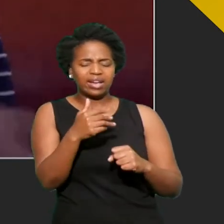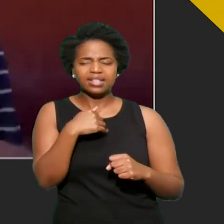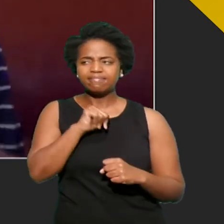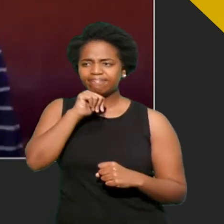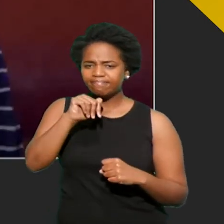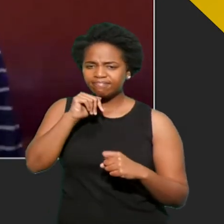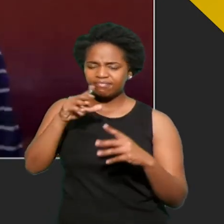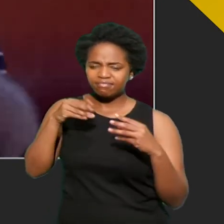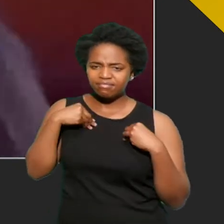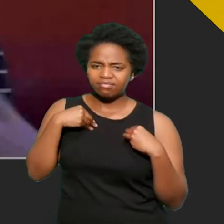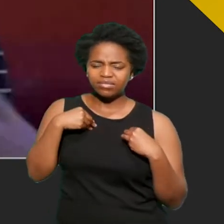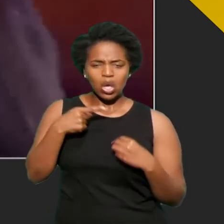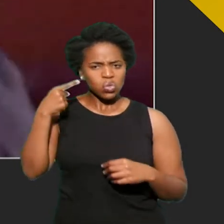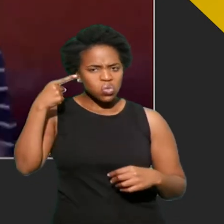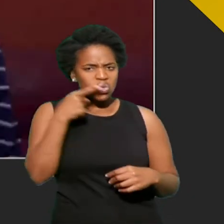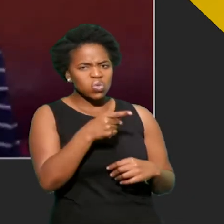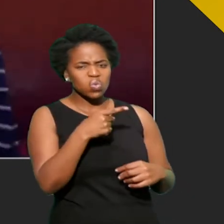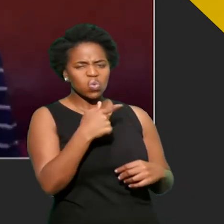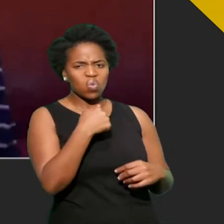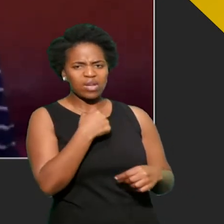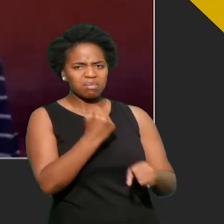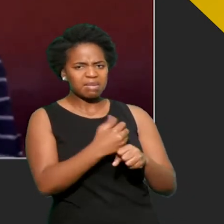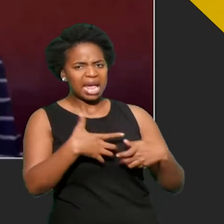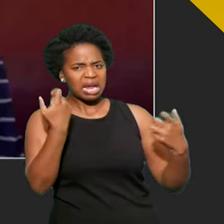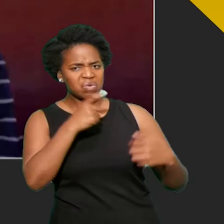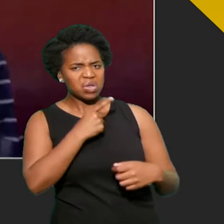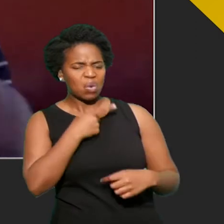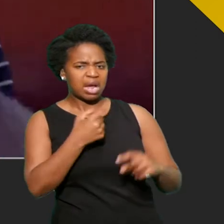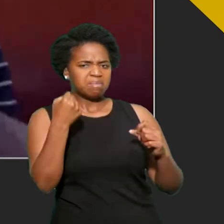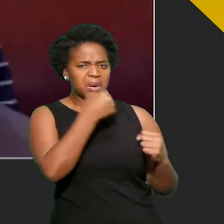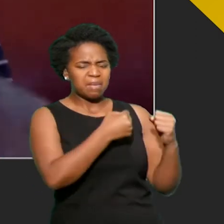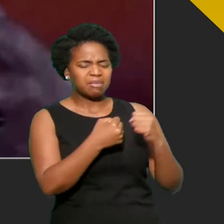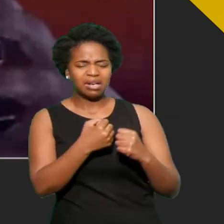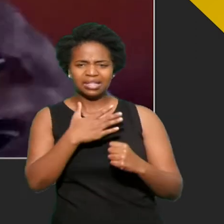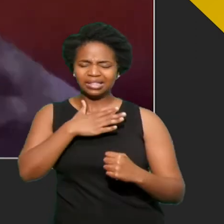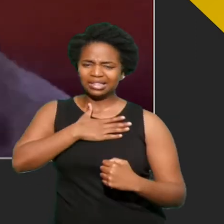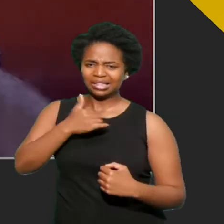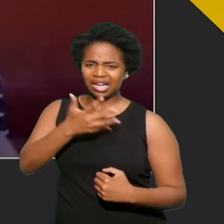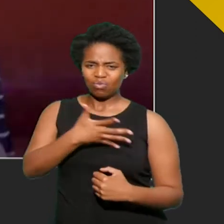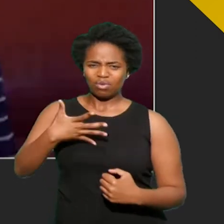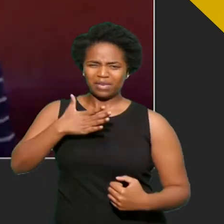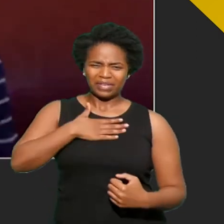this, why did you do this? That is what the conversation leads to. Now